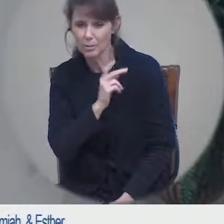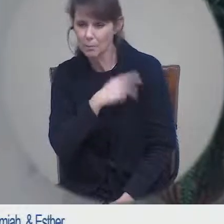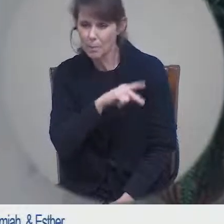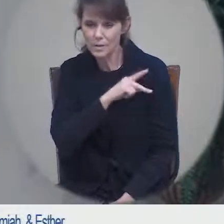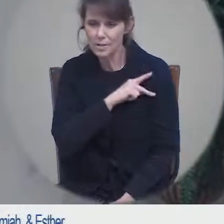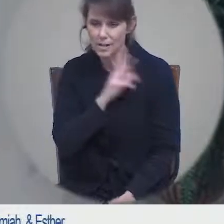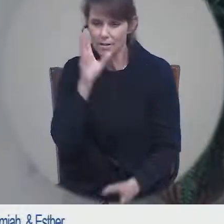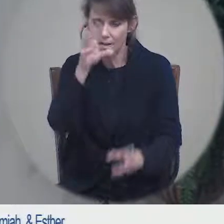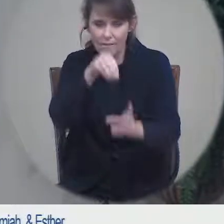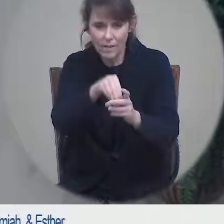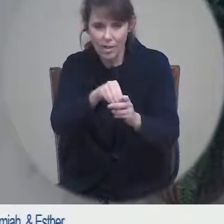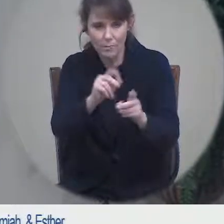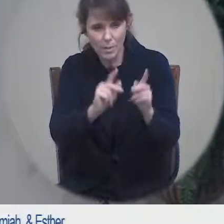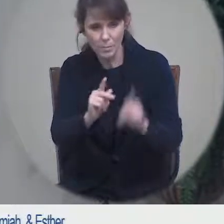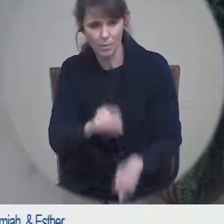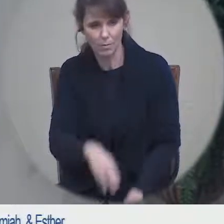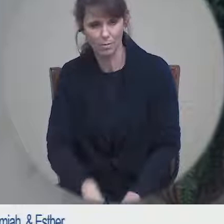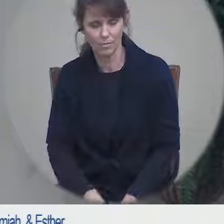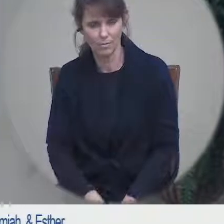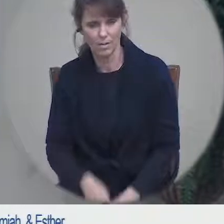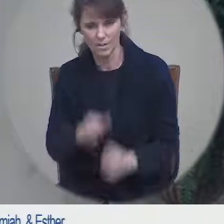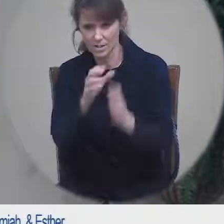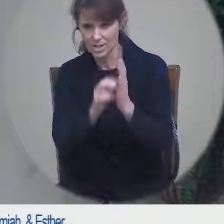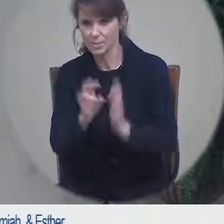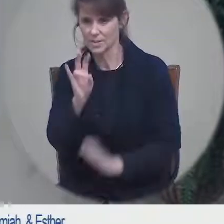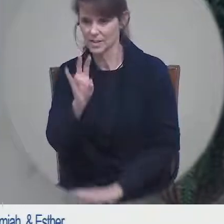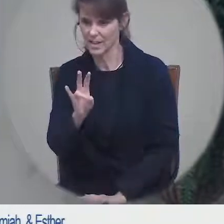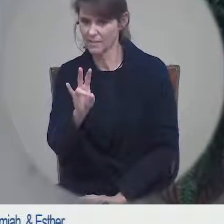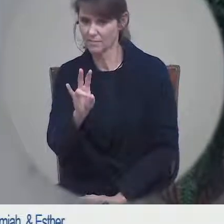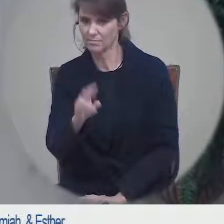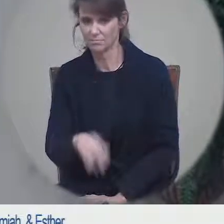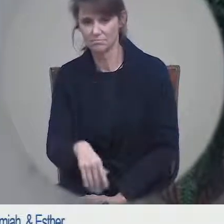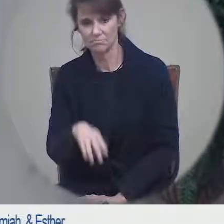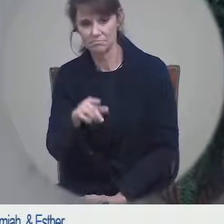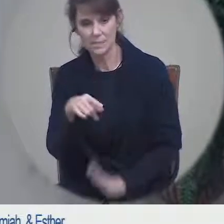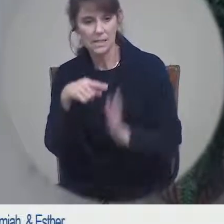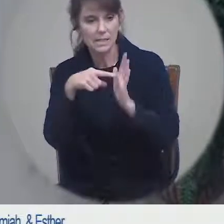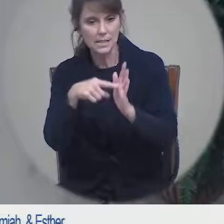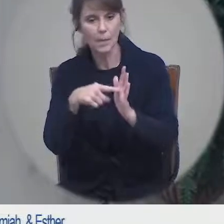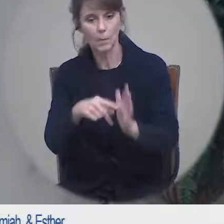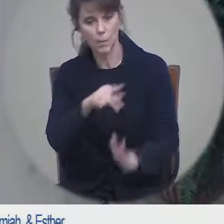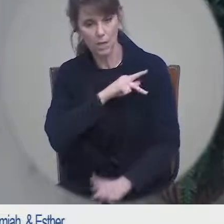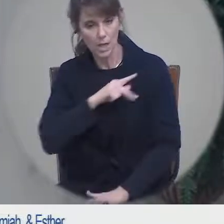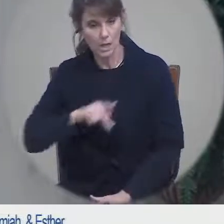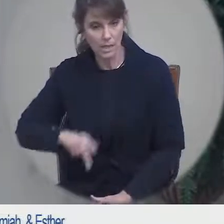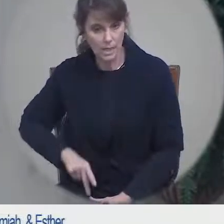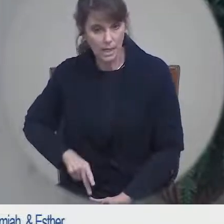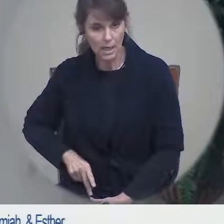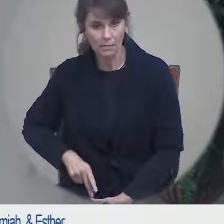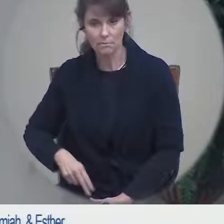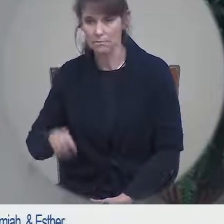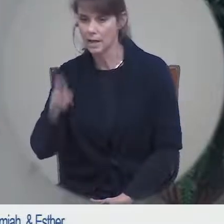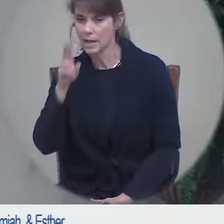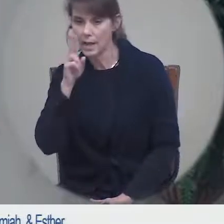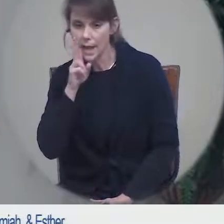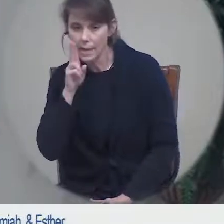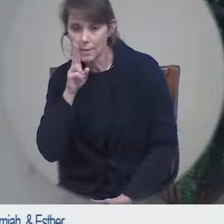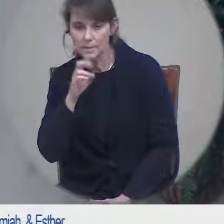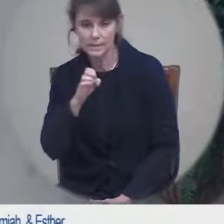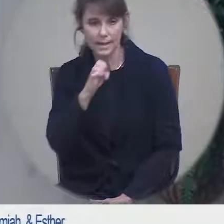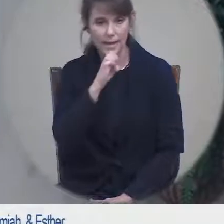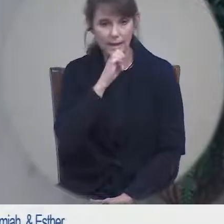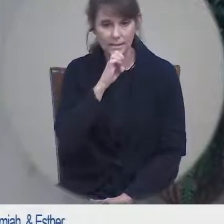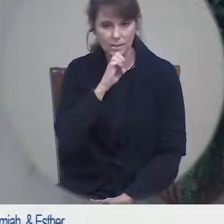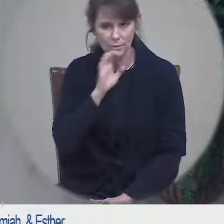here? What stands out in chapter 7, say about King Ahasuerus or Haman or even Esther in